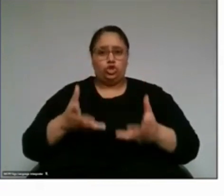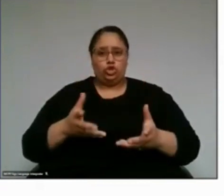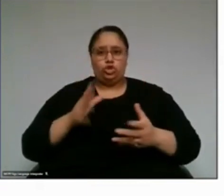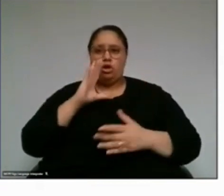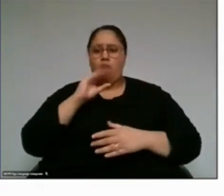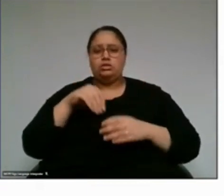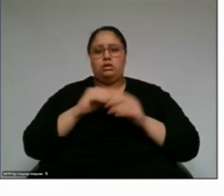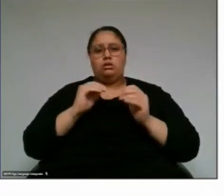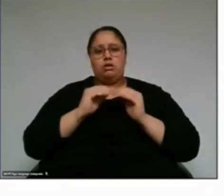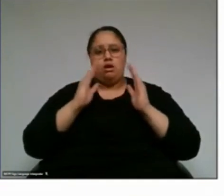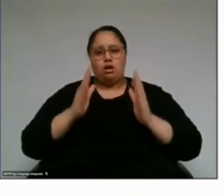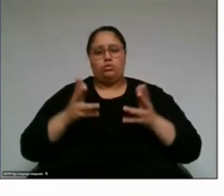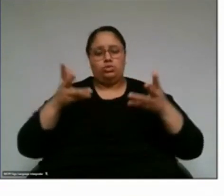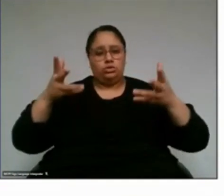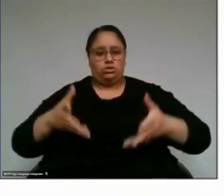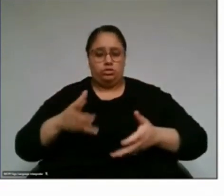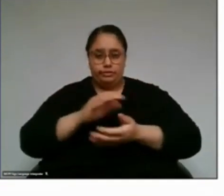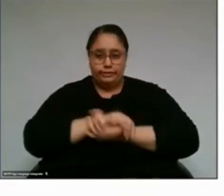in this House.